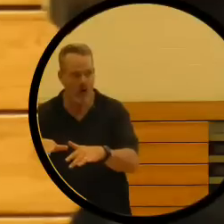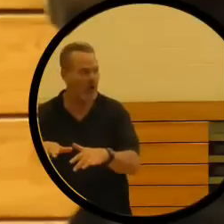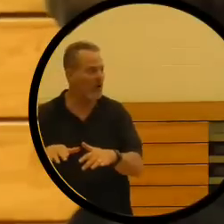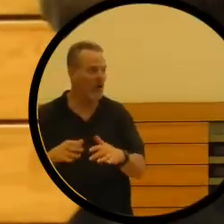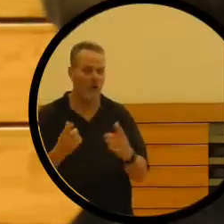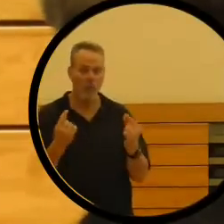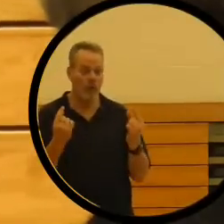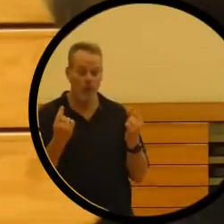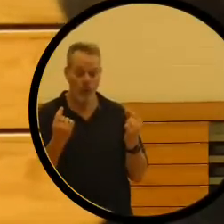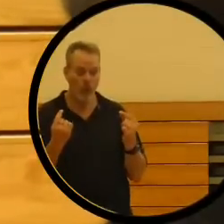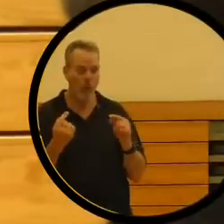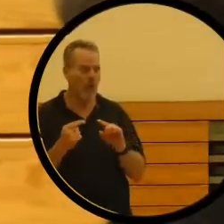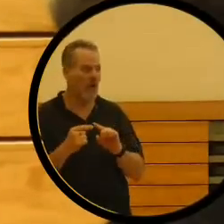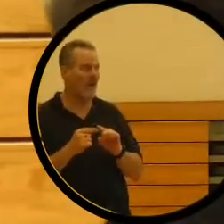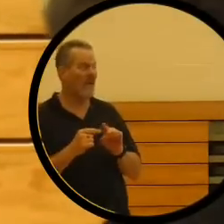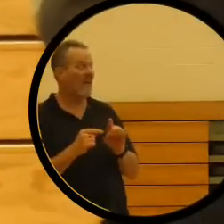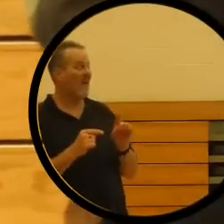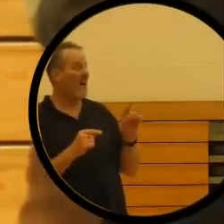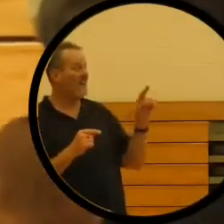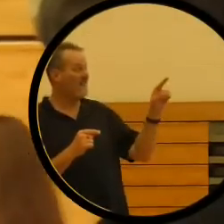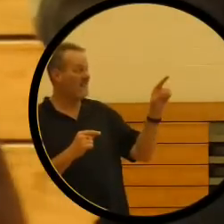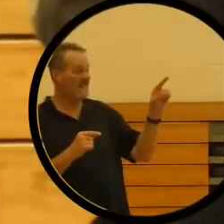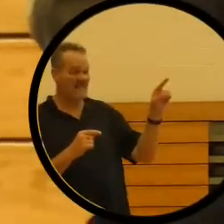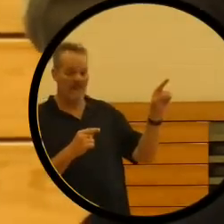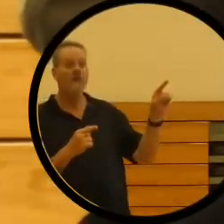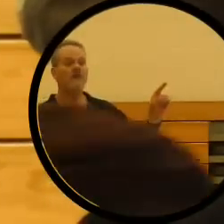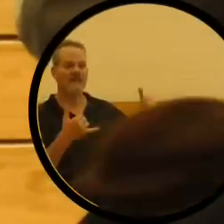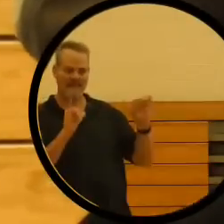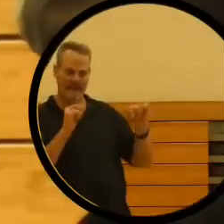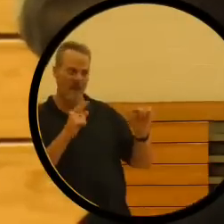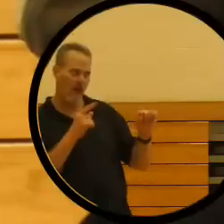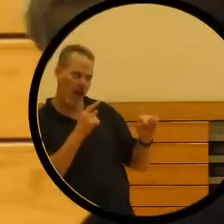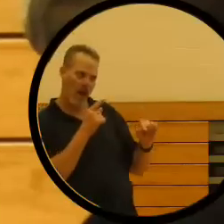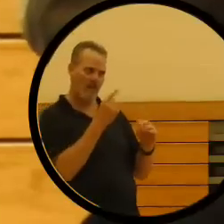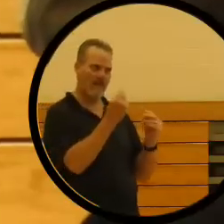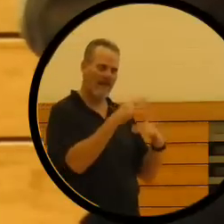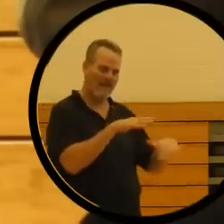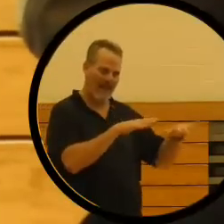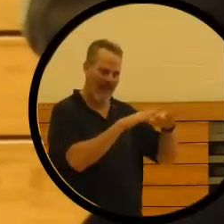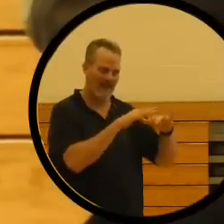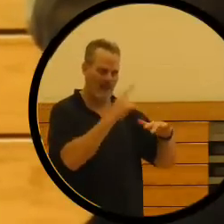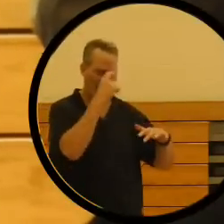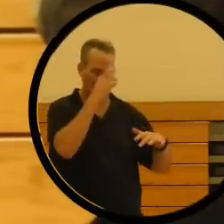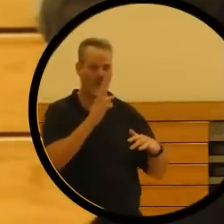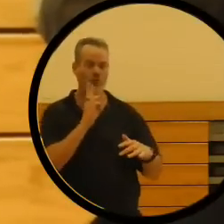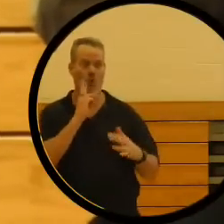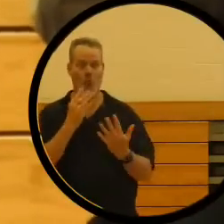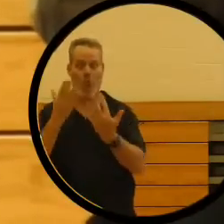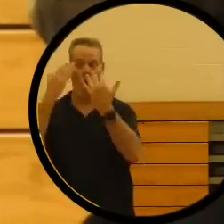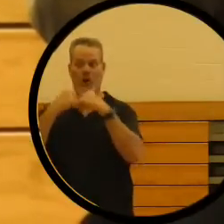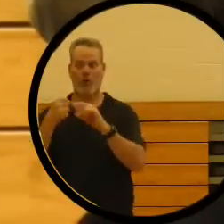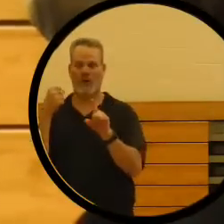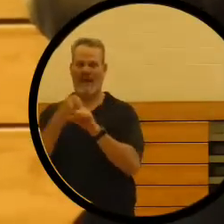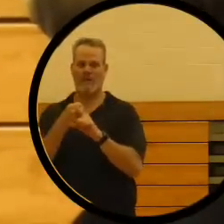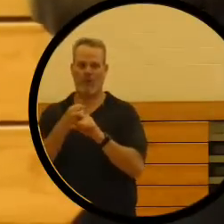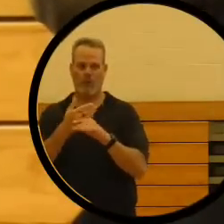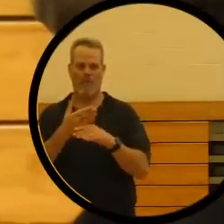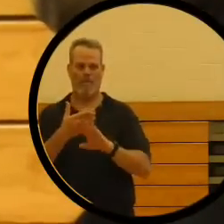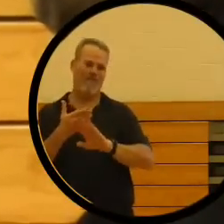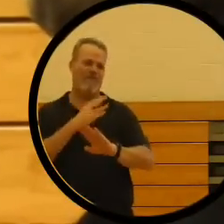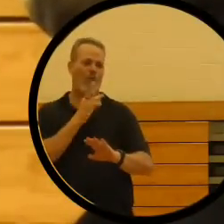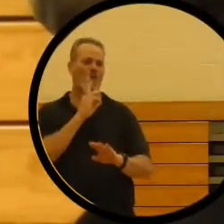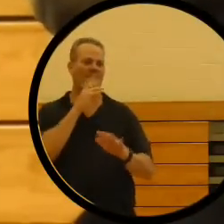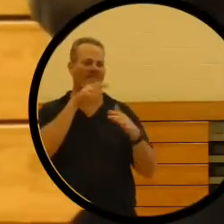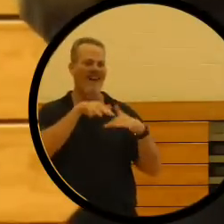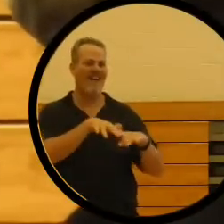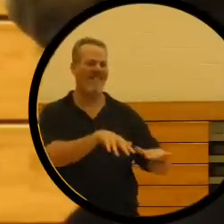get glow over there, if it's a big earthquake, still run inland because the tsunami will get you before the lava flow. You can have time.